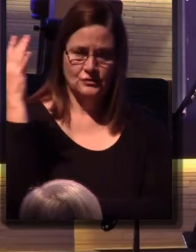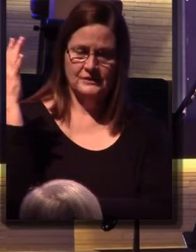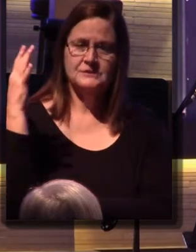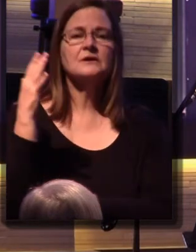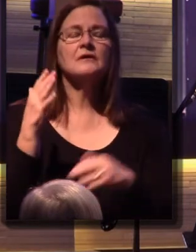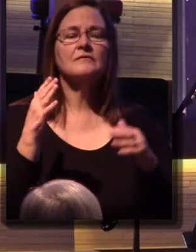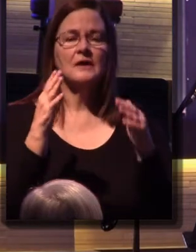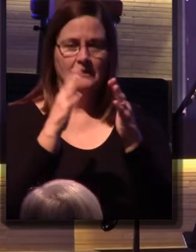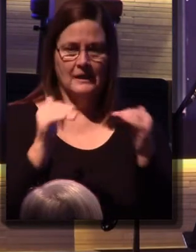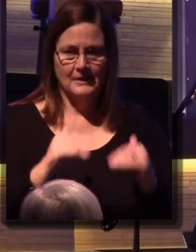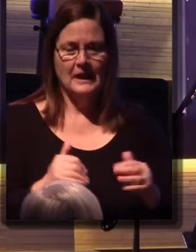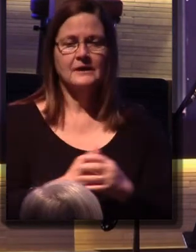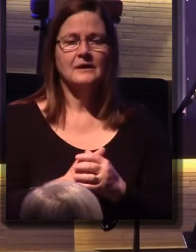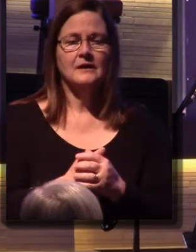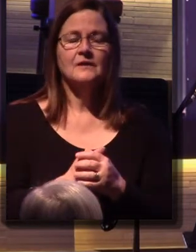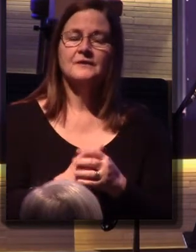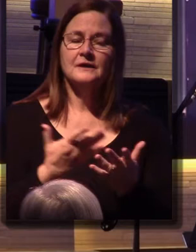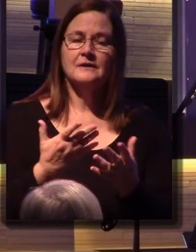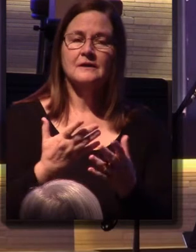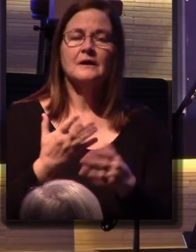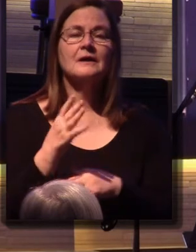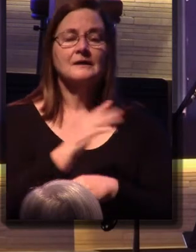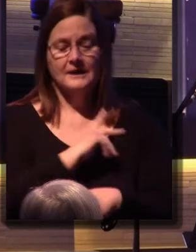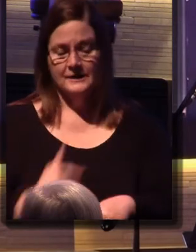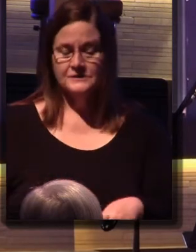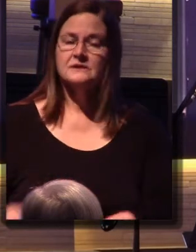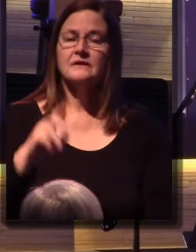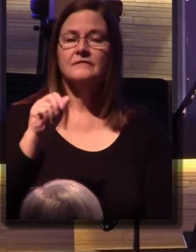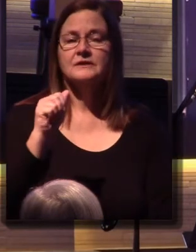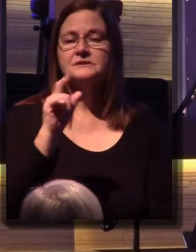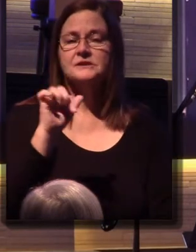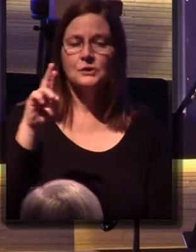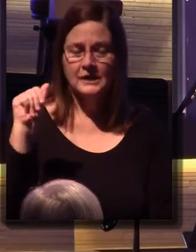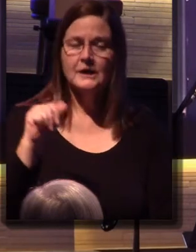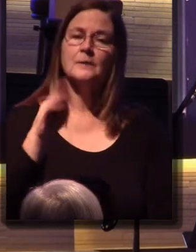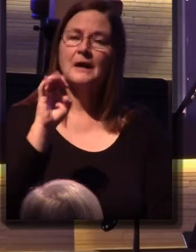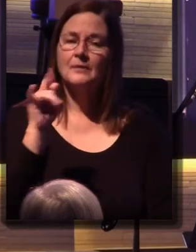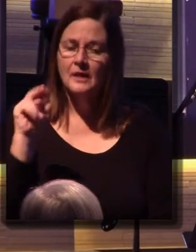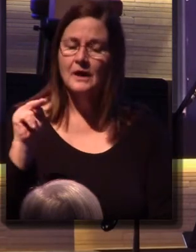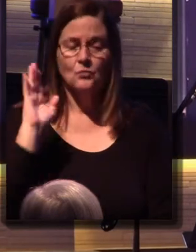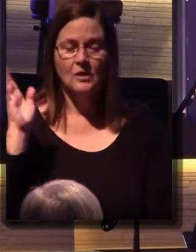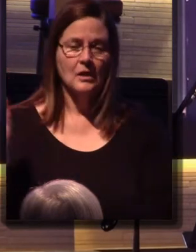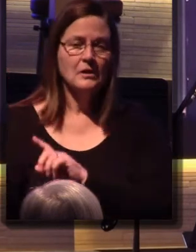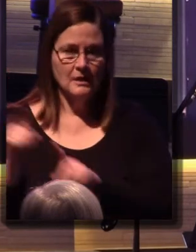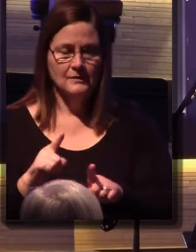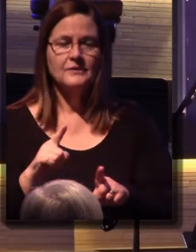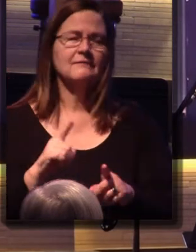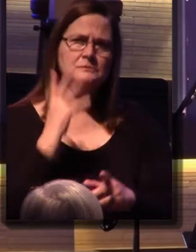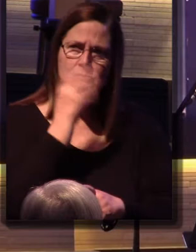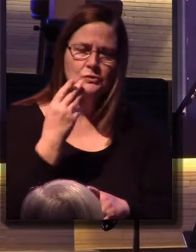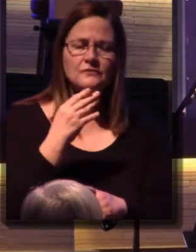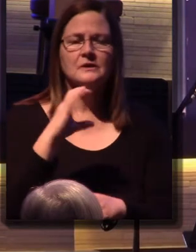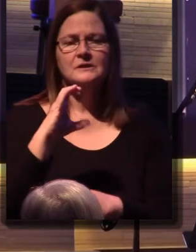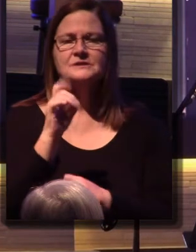there as an example, because the kings of Assyria and the kings of Babylon and other invading nations would come into